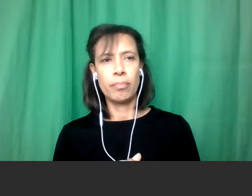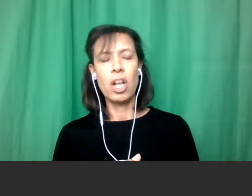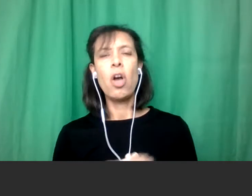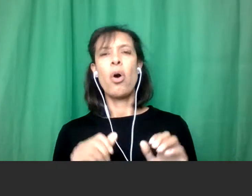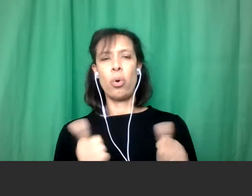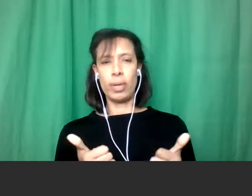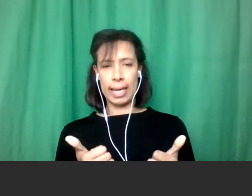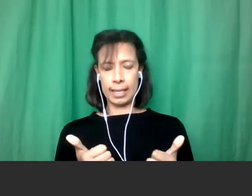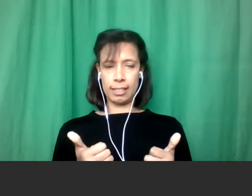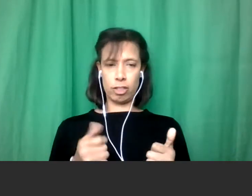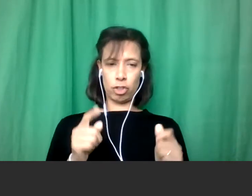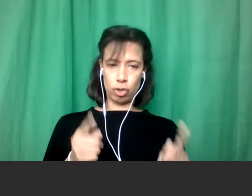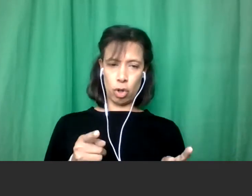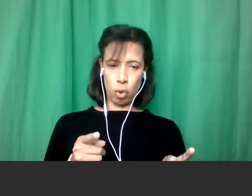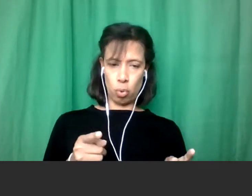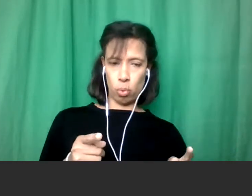sure